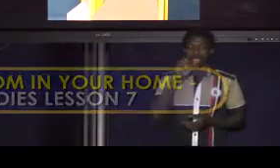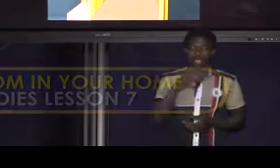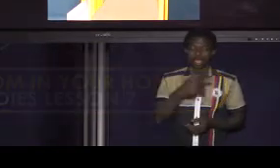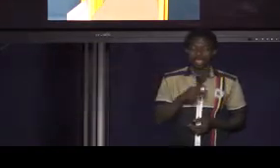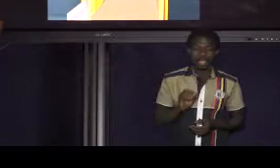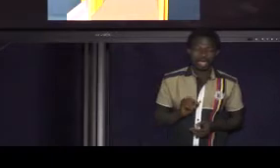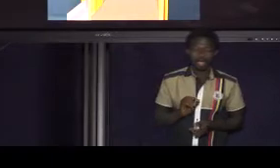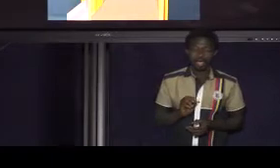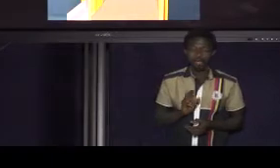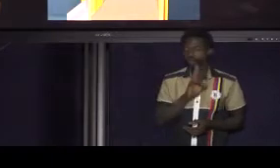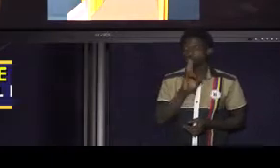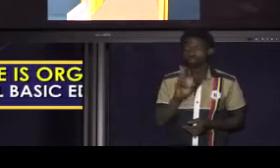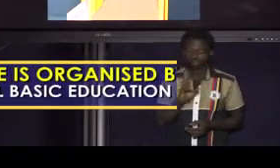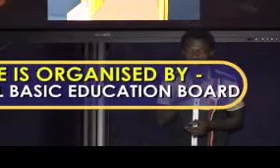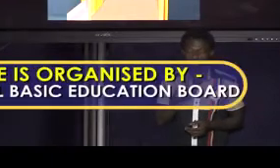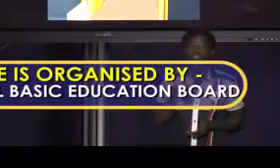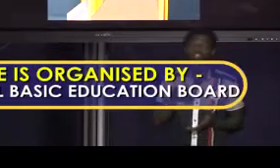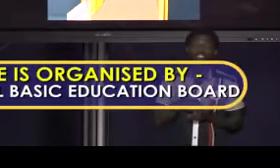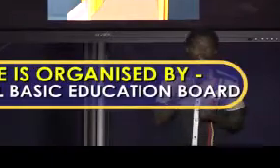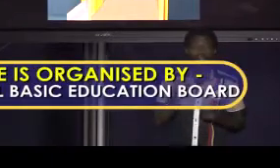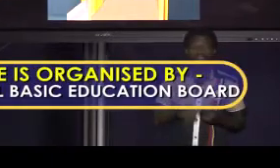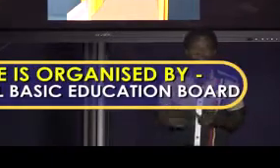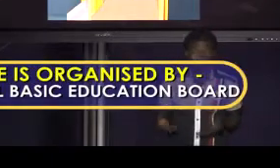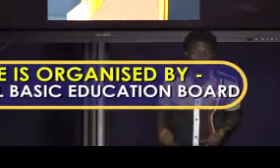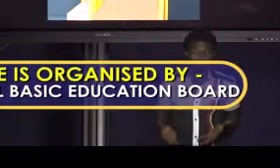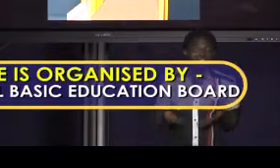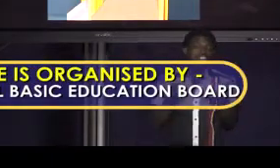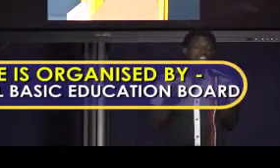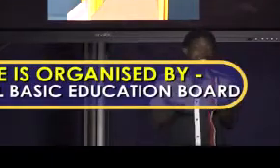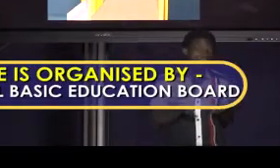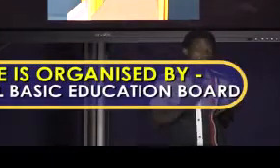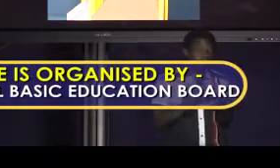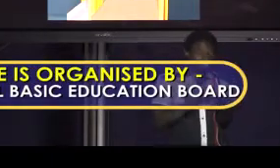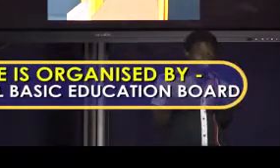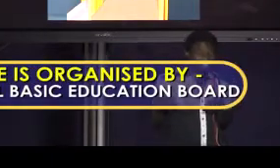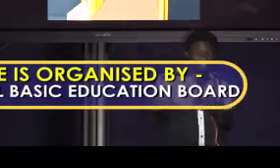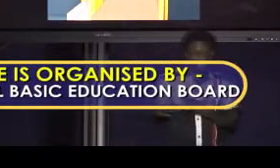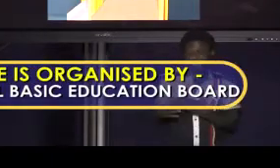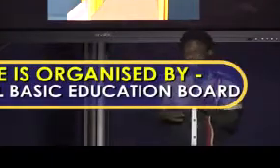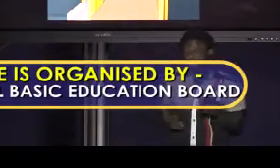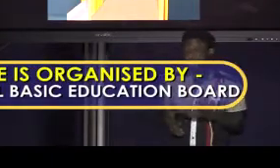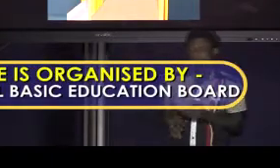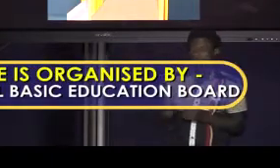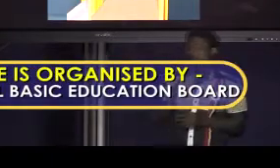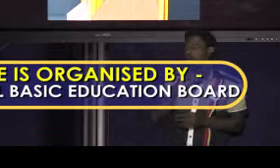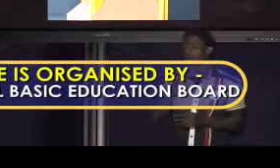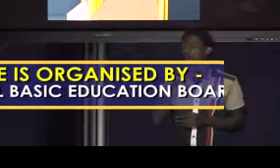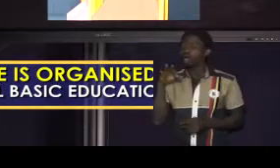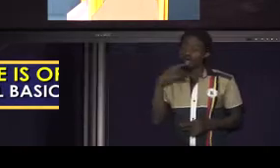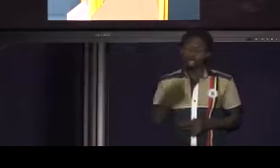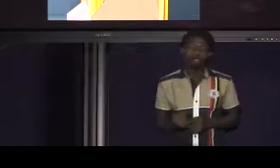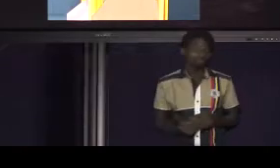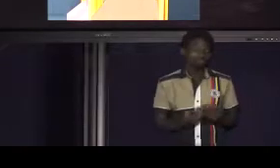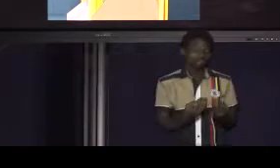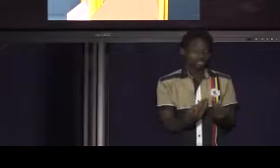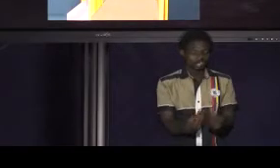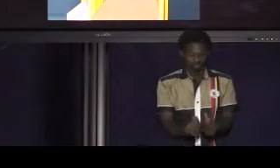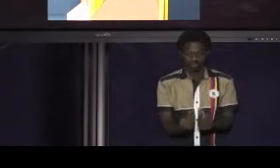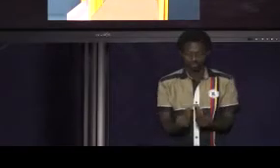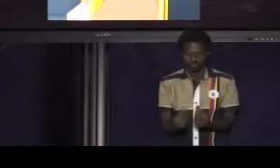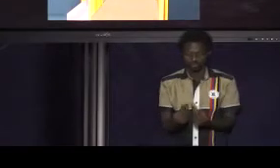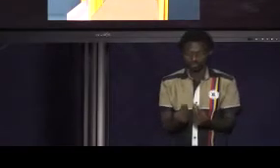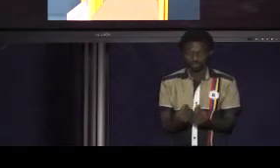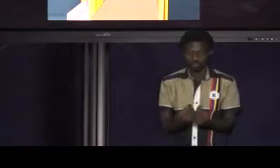higher floor. Maybe in construction site and they want to lift heavy objects or loads to higher